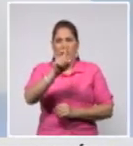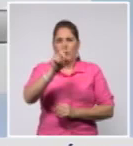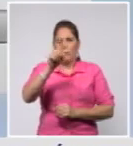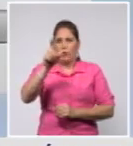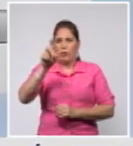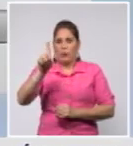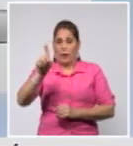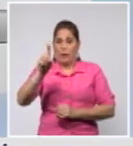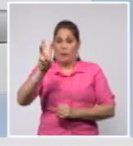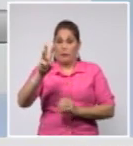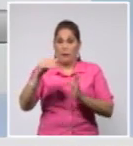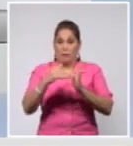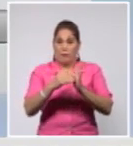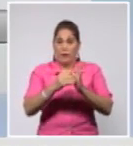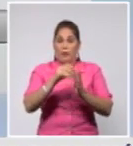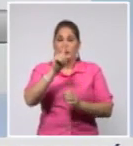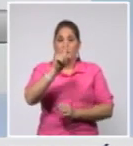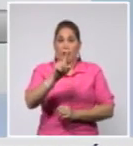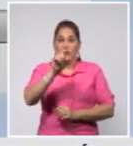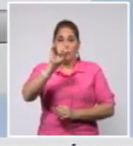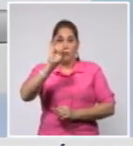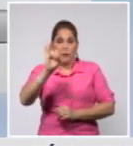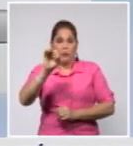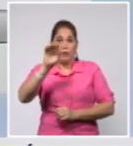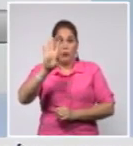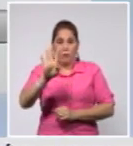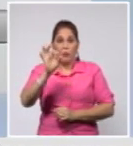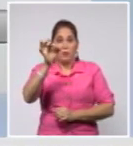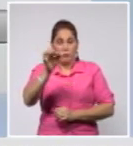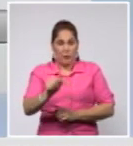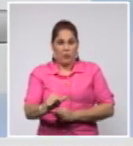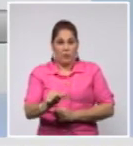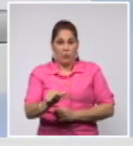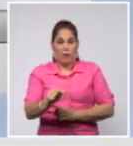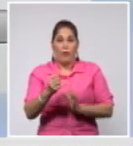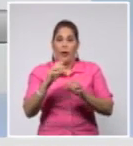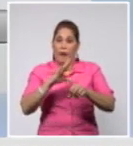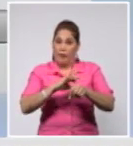50.15% of all cases worldwide, reported